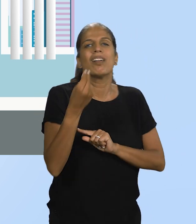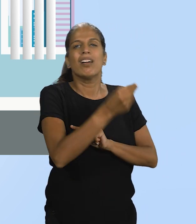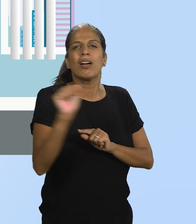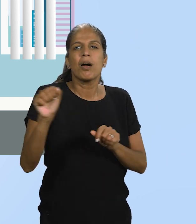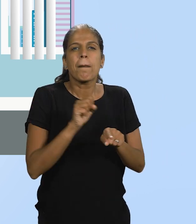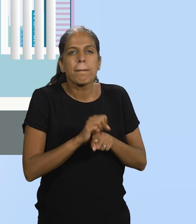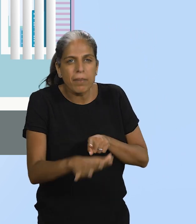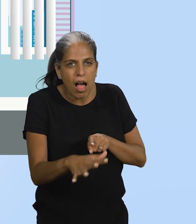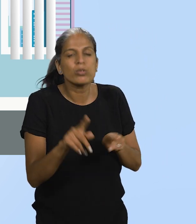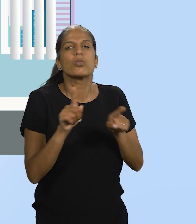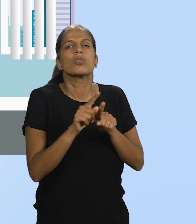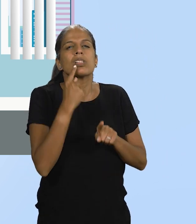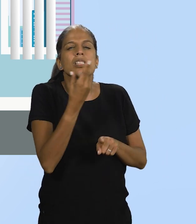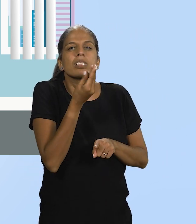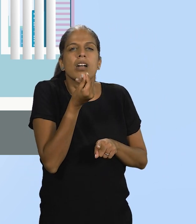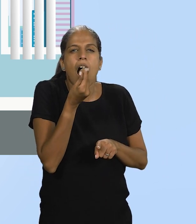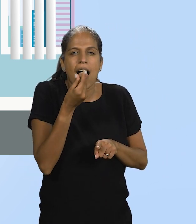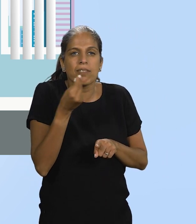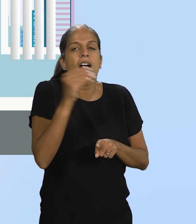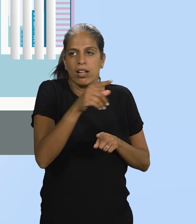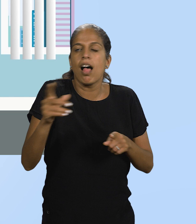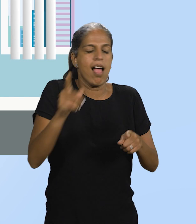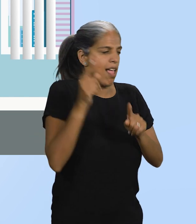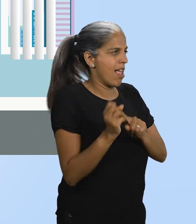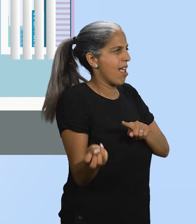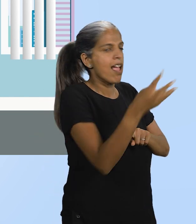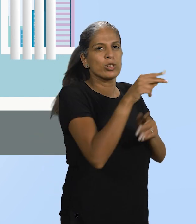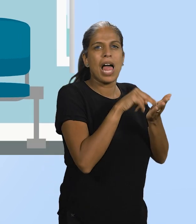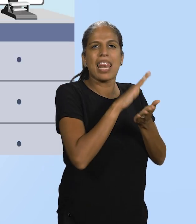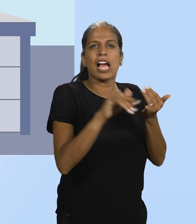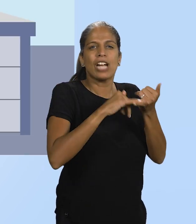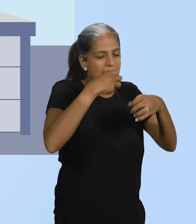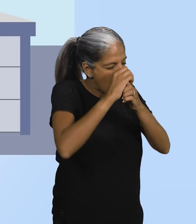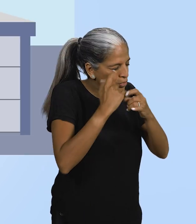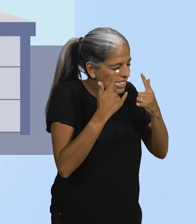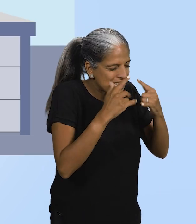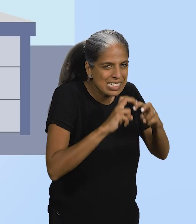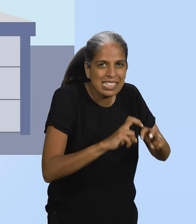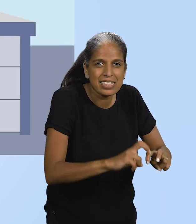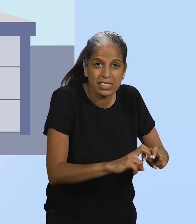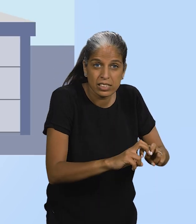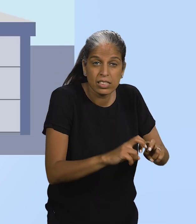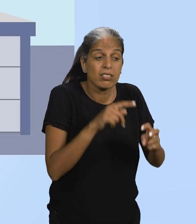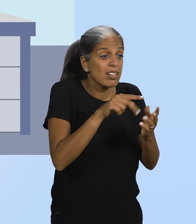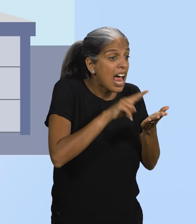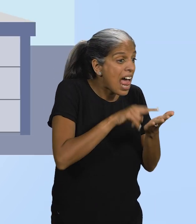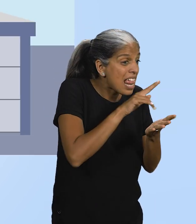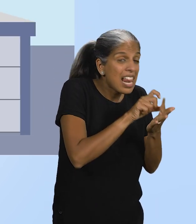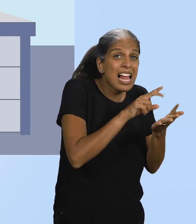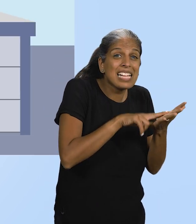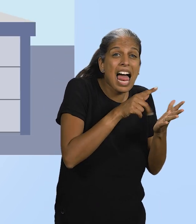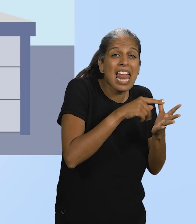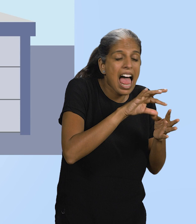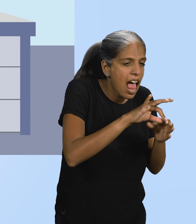or saliva sample, which will be sent to a specialist NHS laboratory for testing. The DNA from these samples will